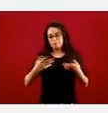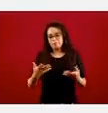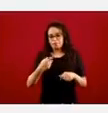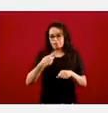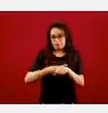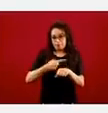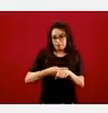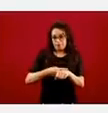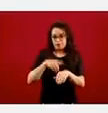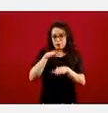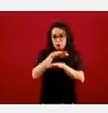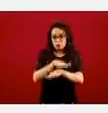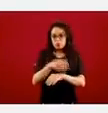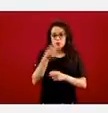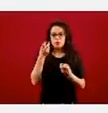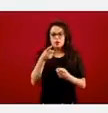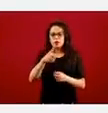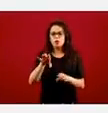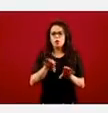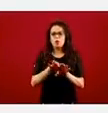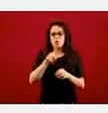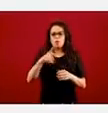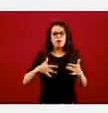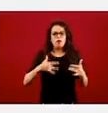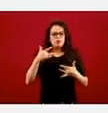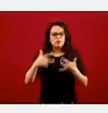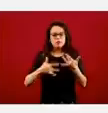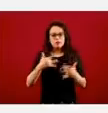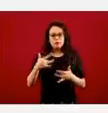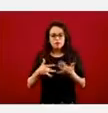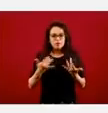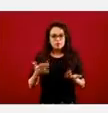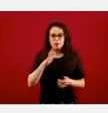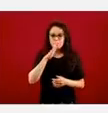access to more urgent emergency